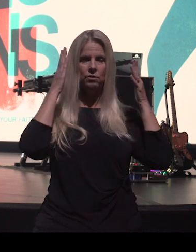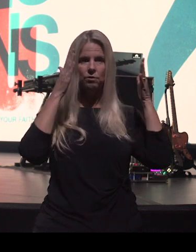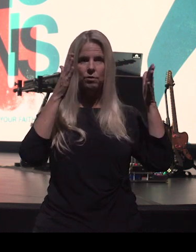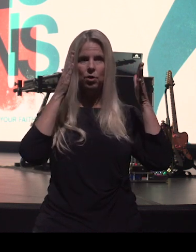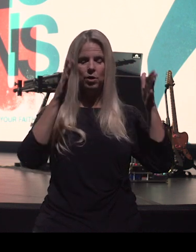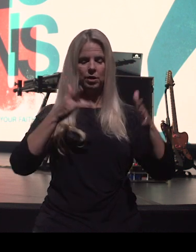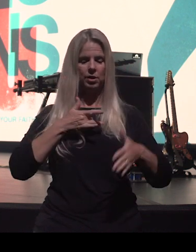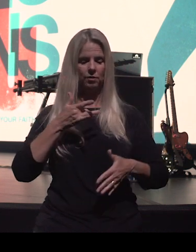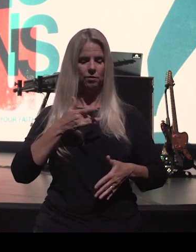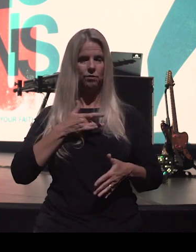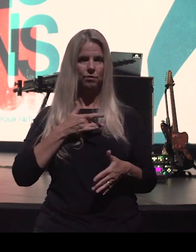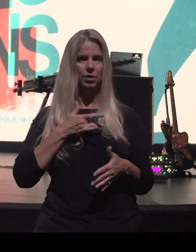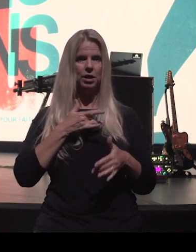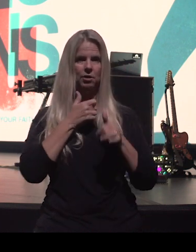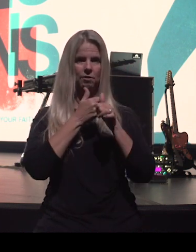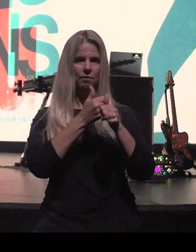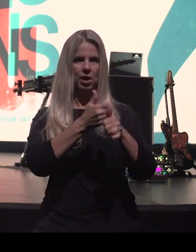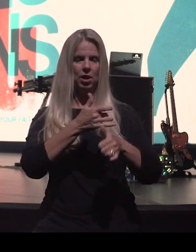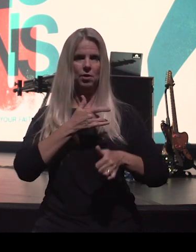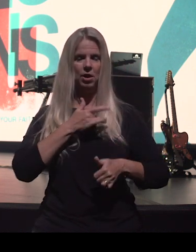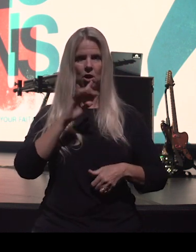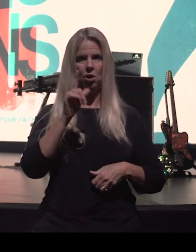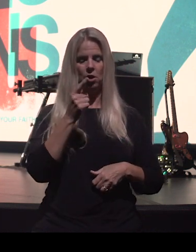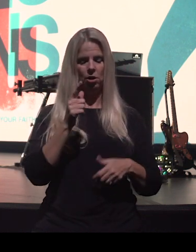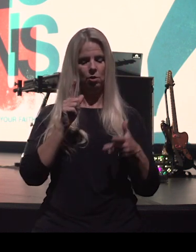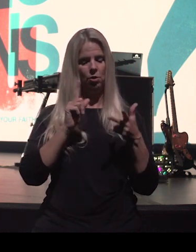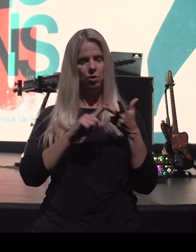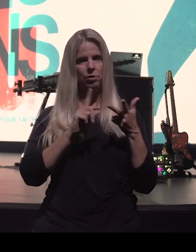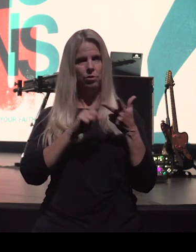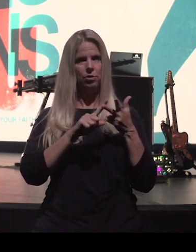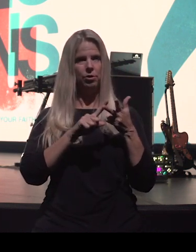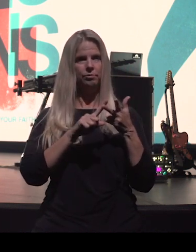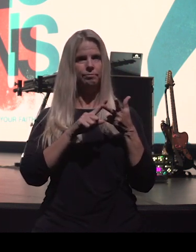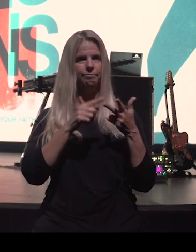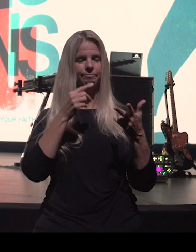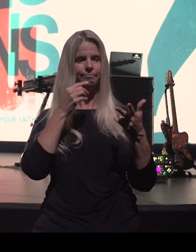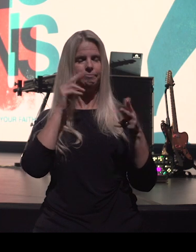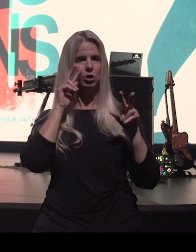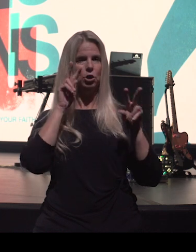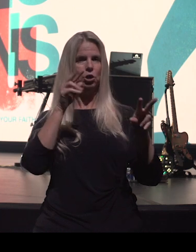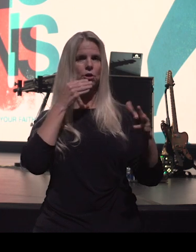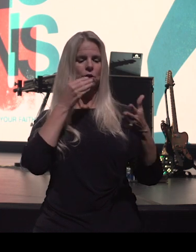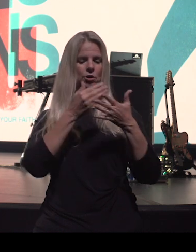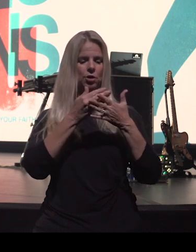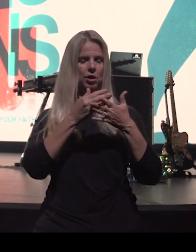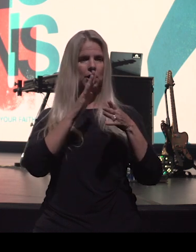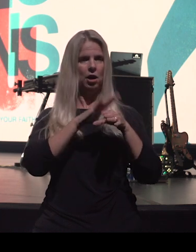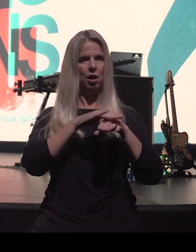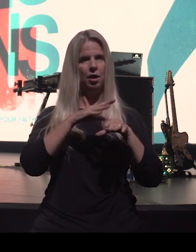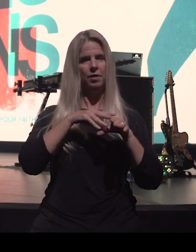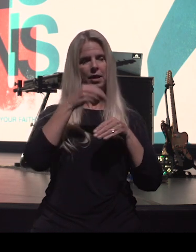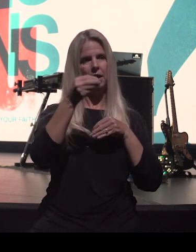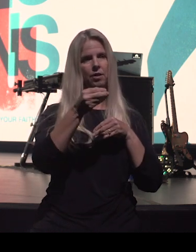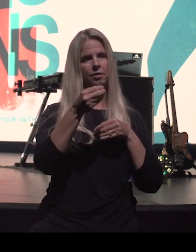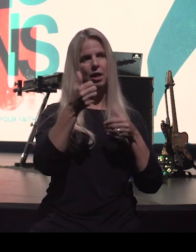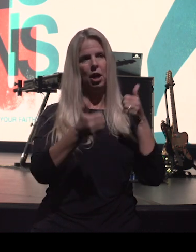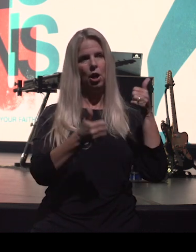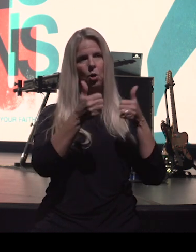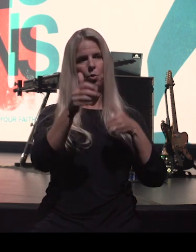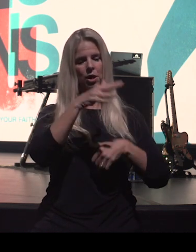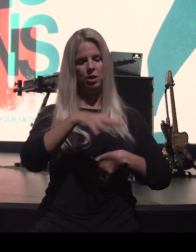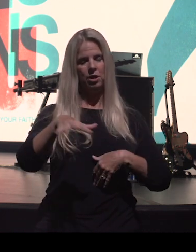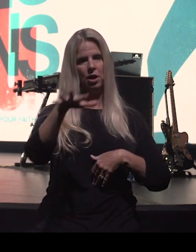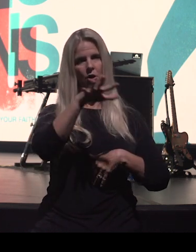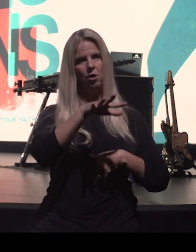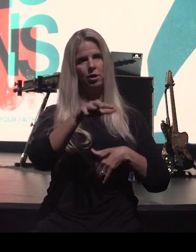too much. Or maybe you're the got to look good on the outside. What area of your life have you been